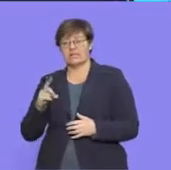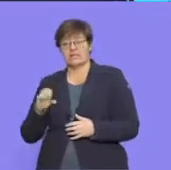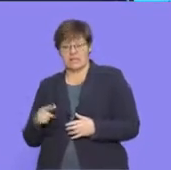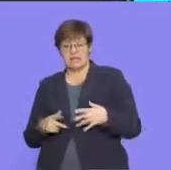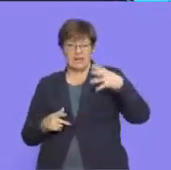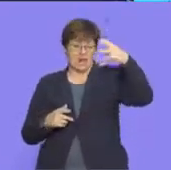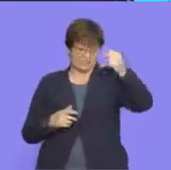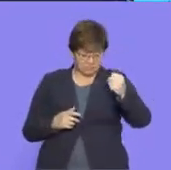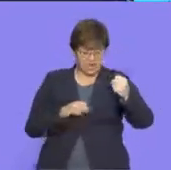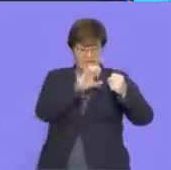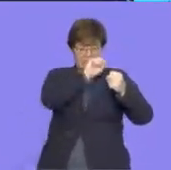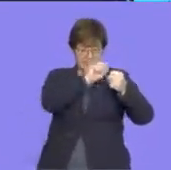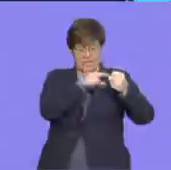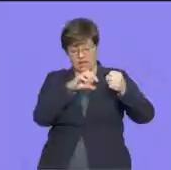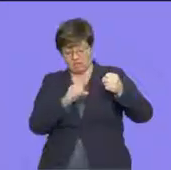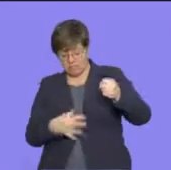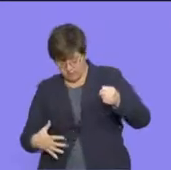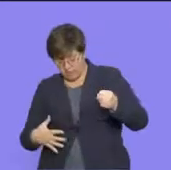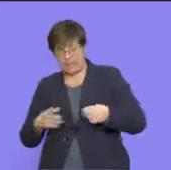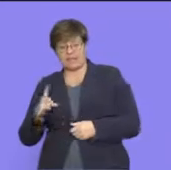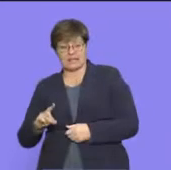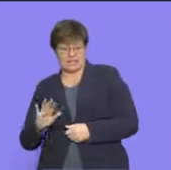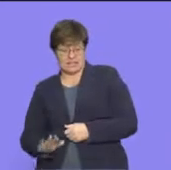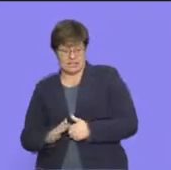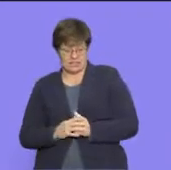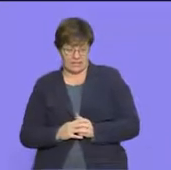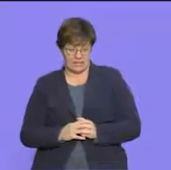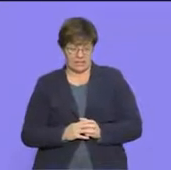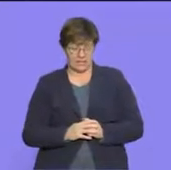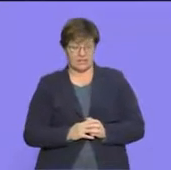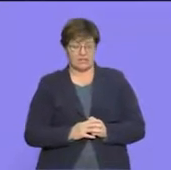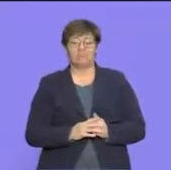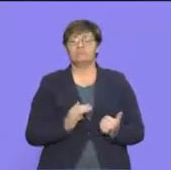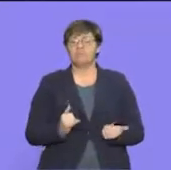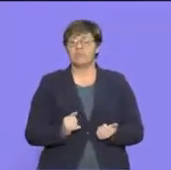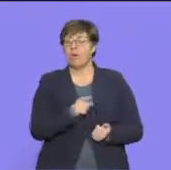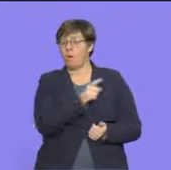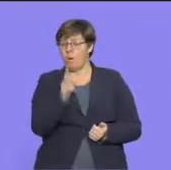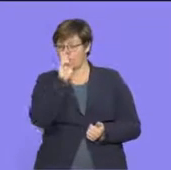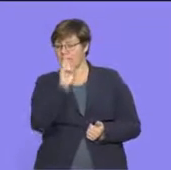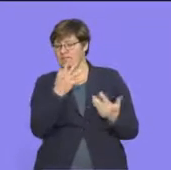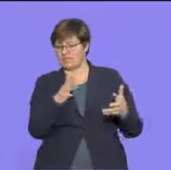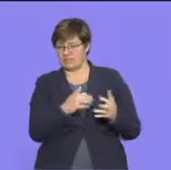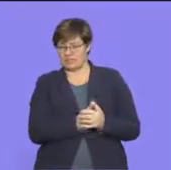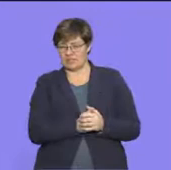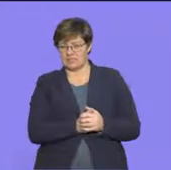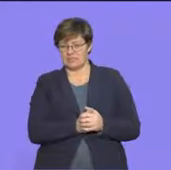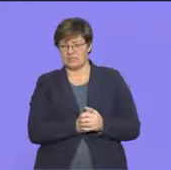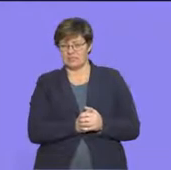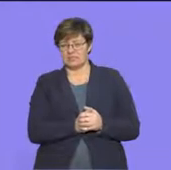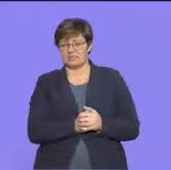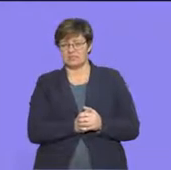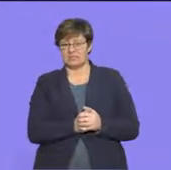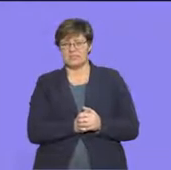The cardiac cycle. Now, as I've said to you very often, I'm sure you've all seen all of these things on